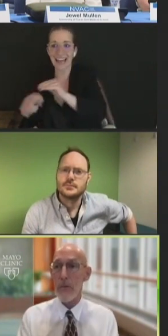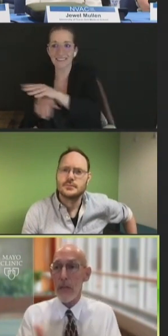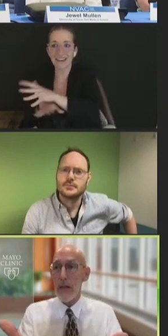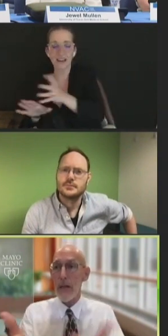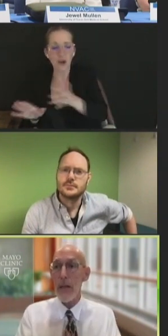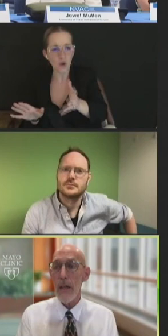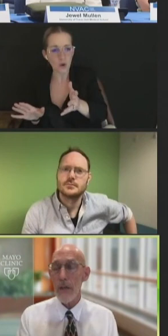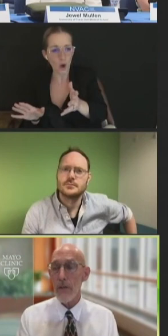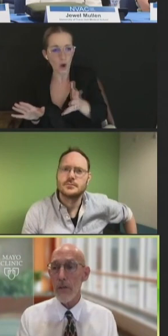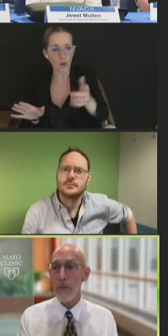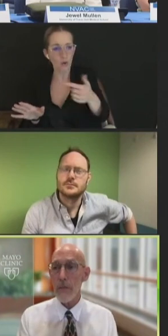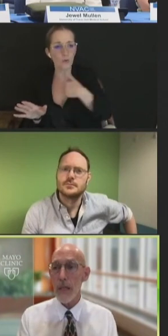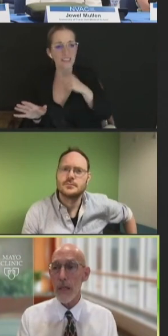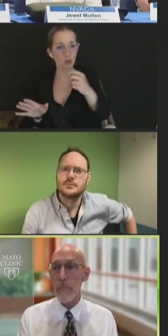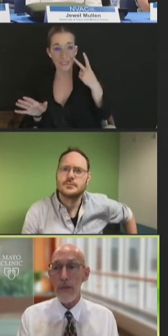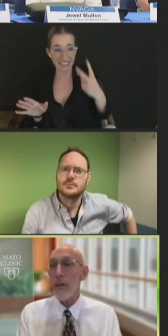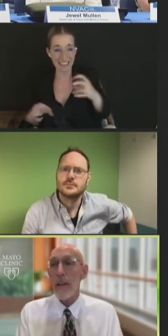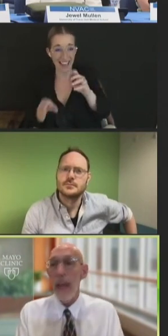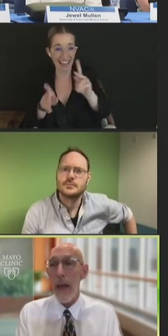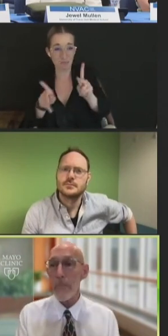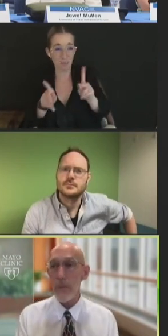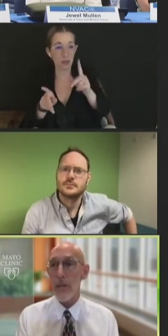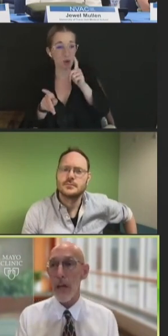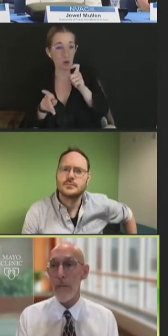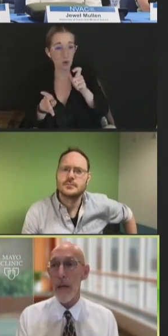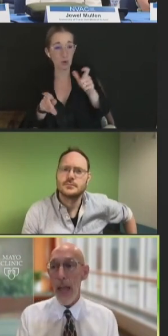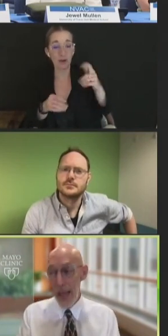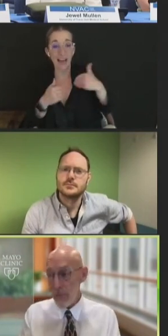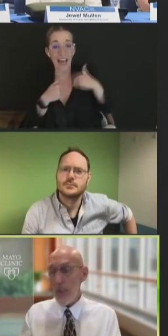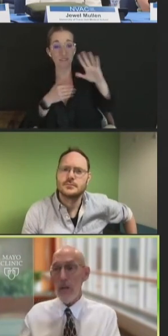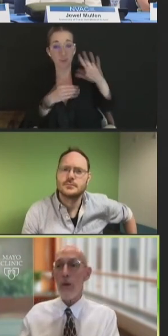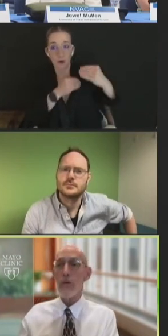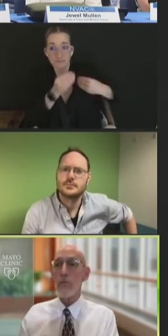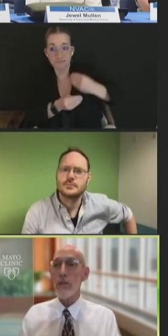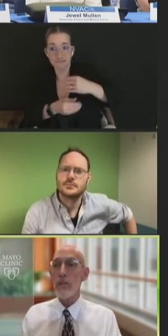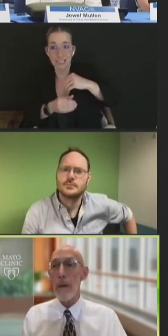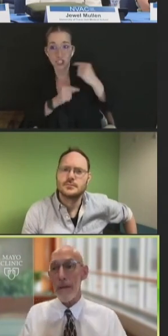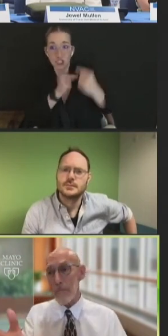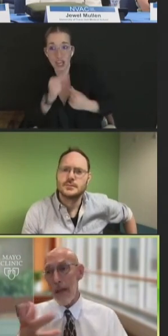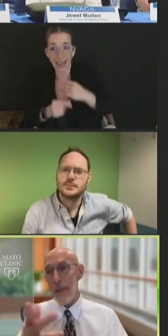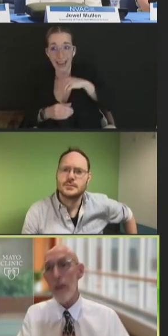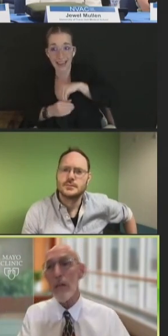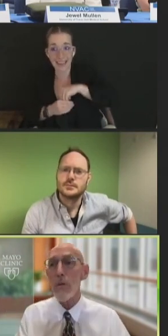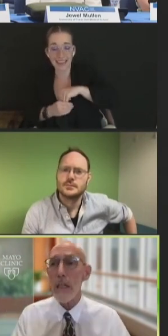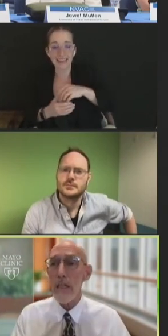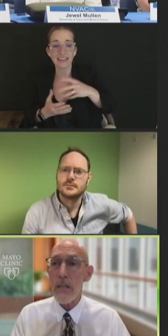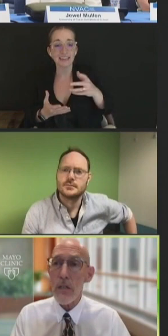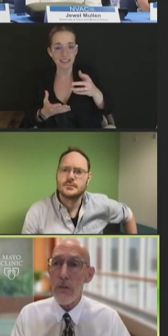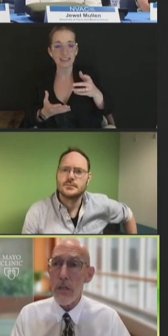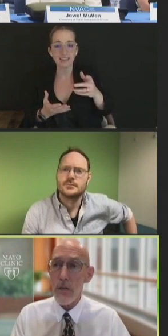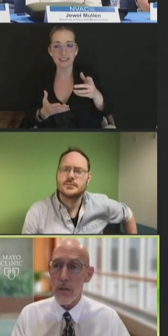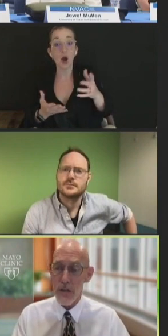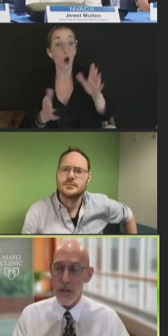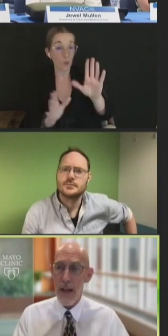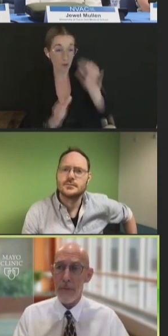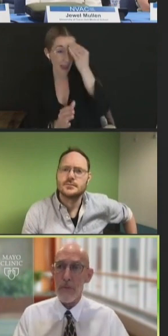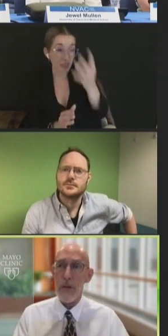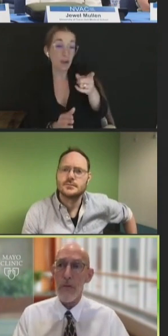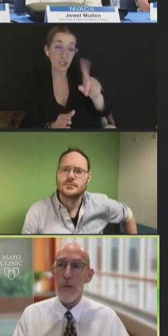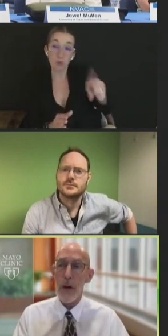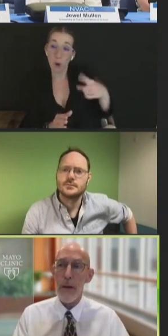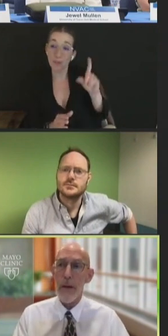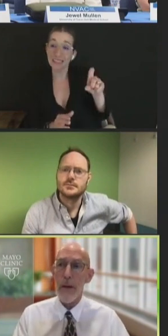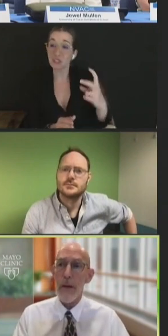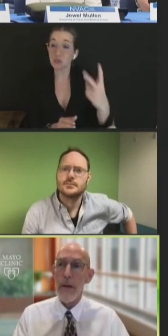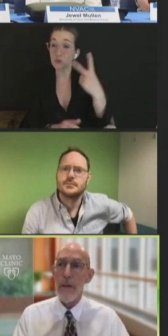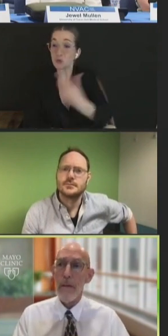people who carry your HLA haplotype. And we know you'll respond. And by the way, you only need 2 doses, not 3 or